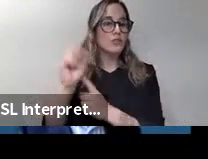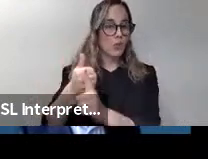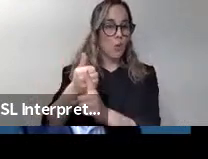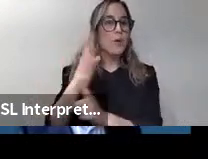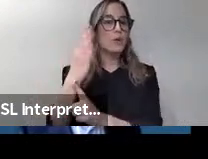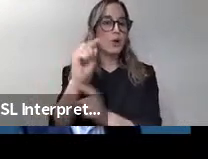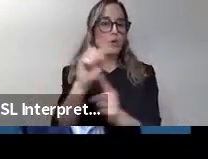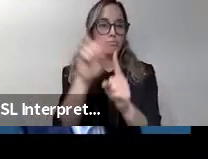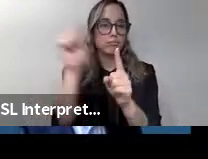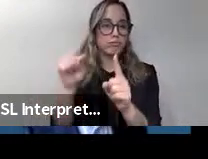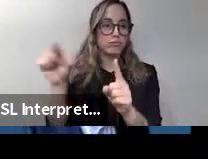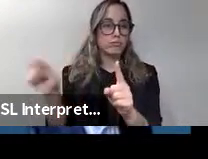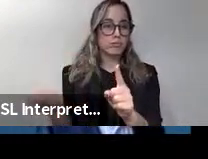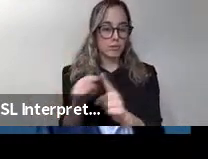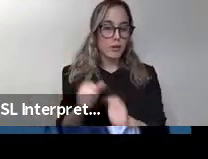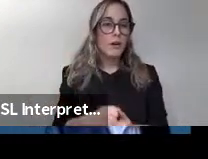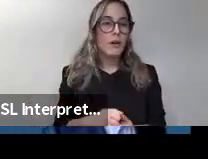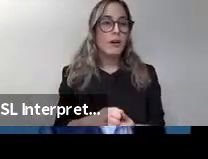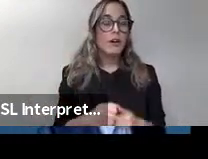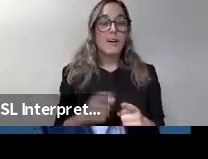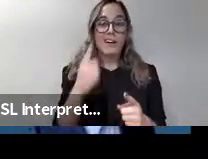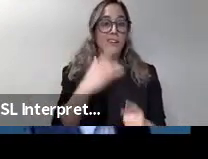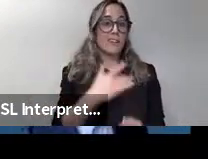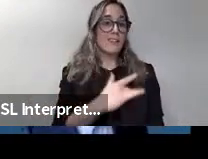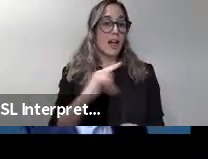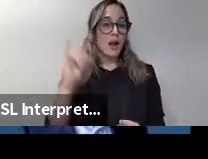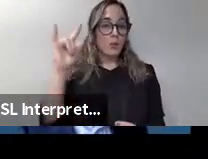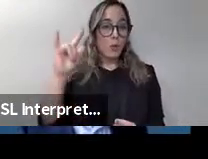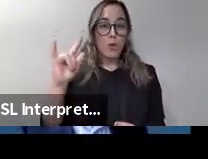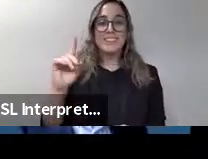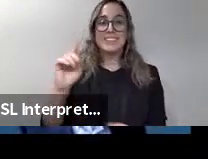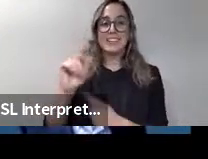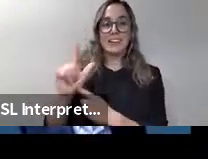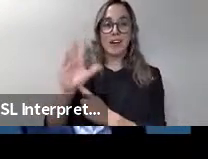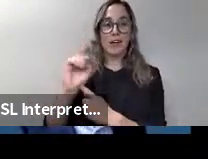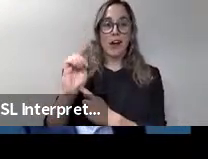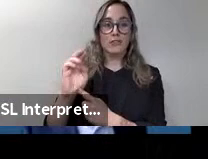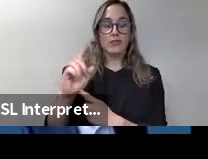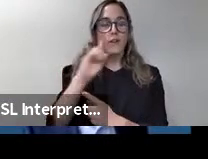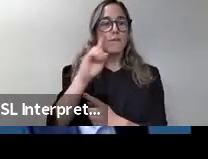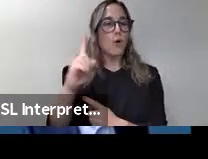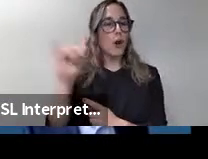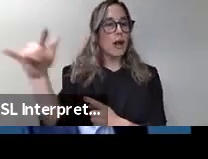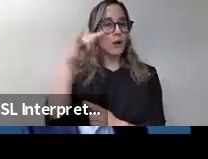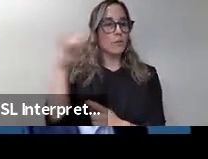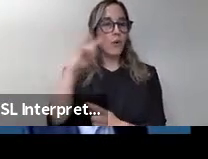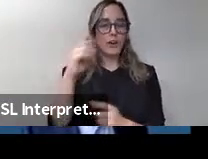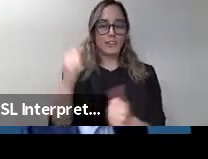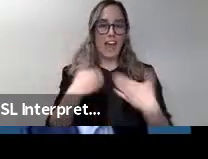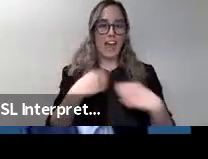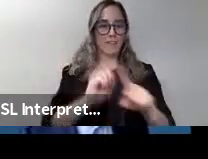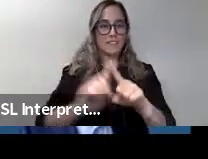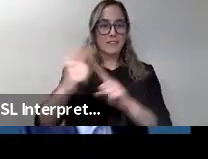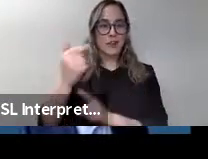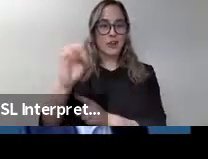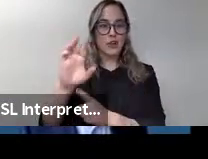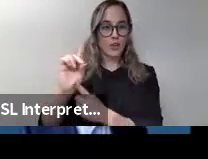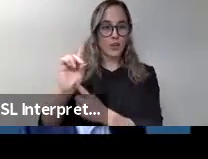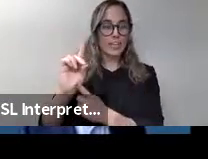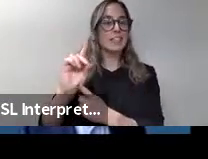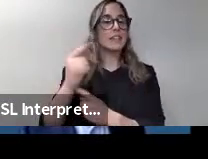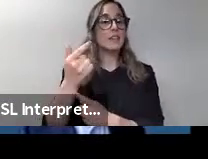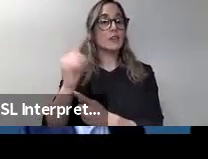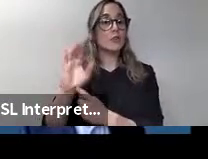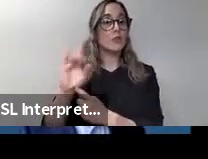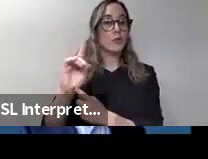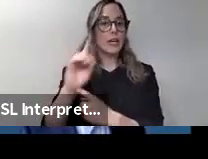darkness. For a typical airport, DNL contours from aircraft operations are drawn from a grid of thousands of points, a grid usually extending